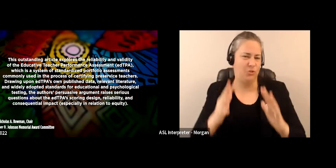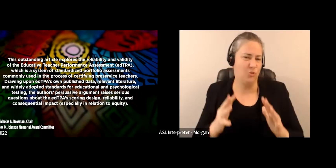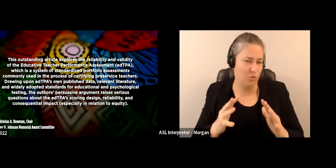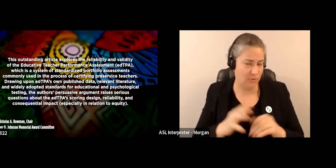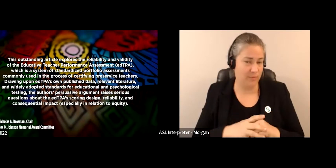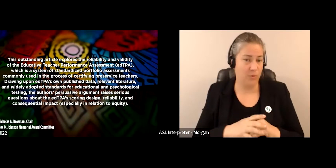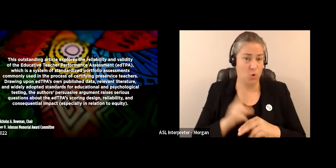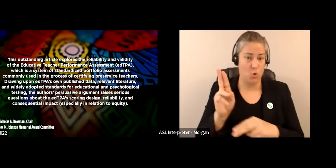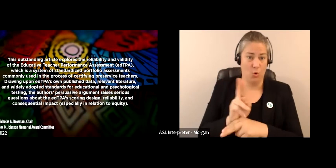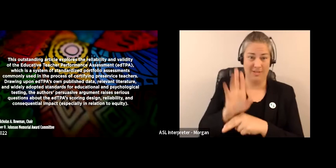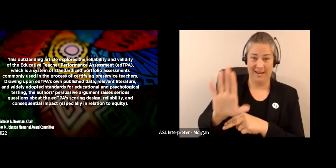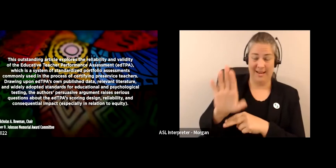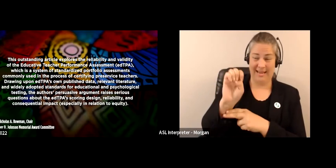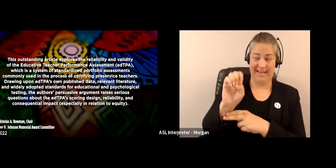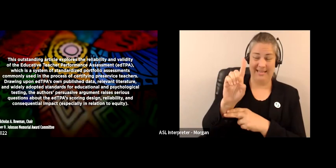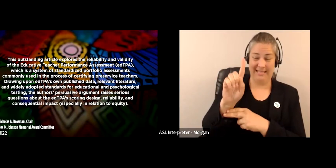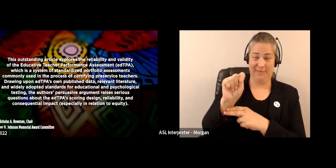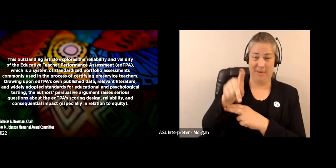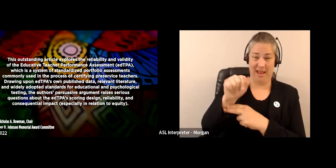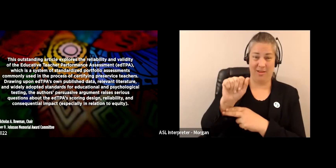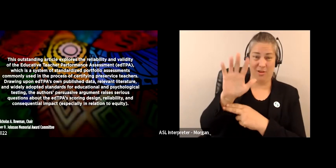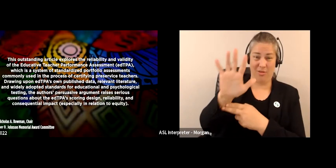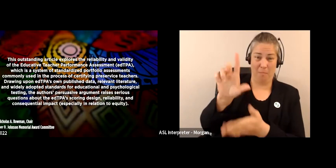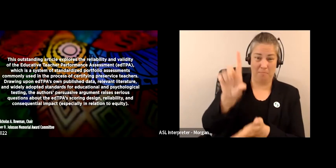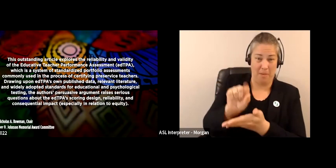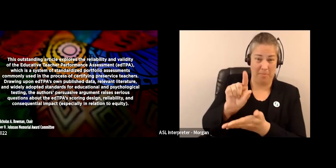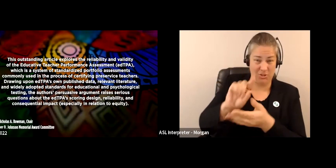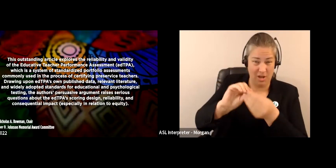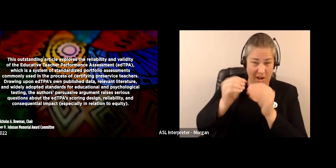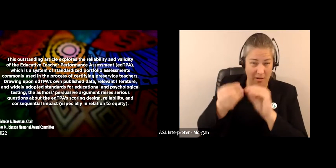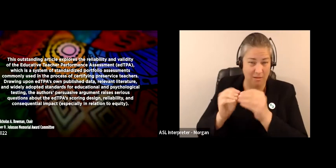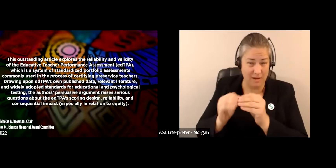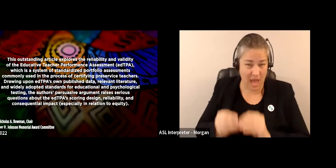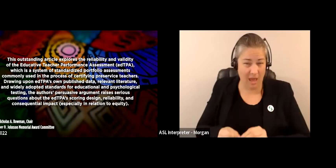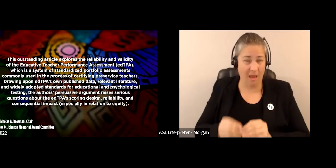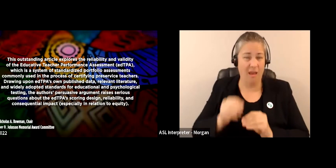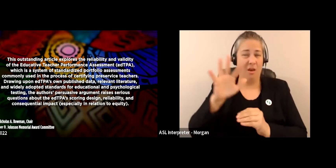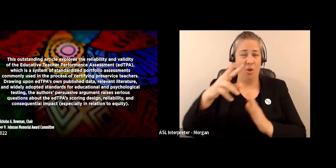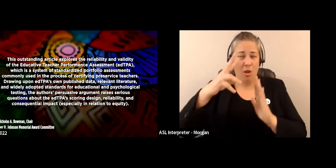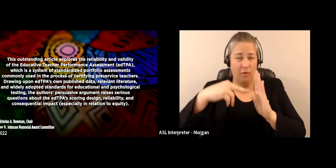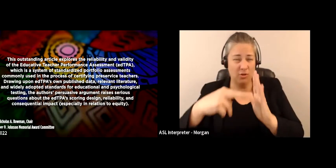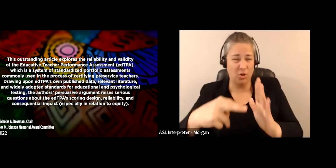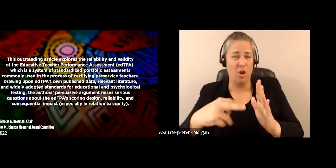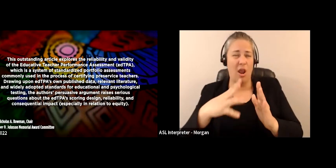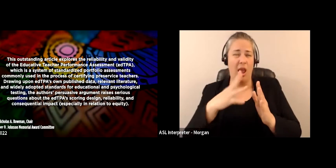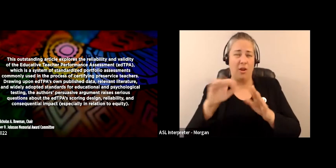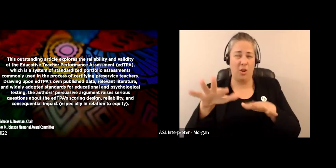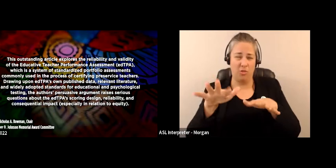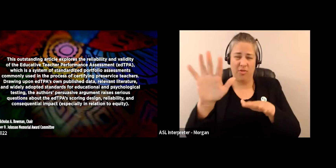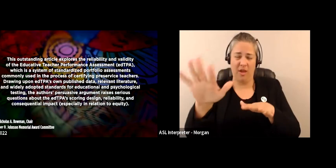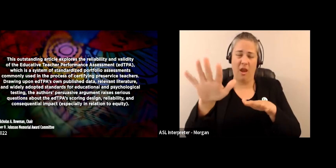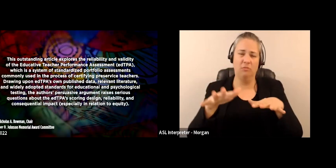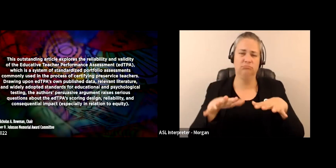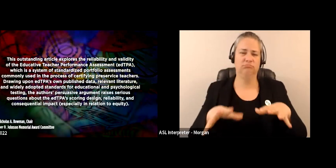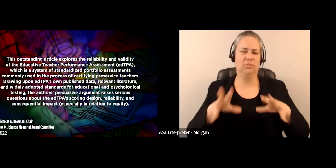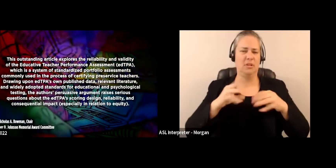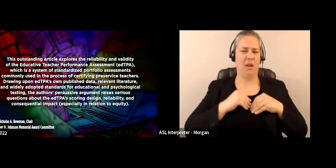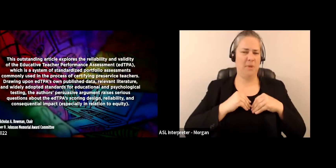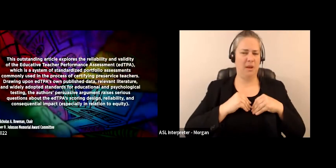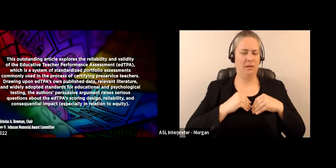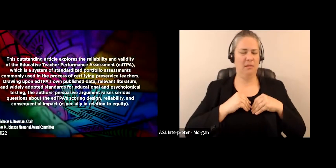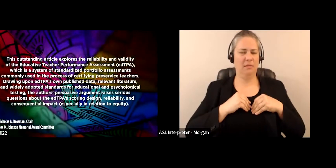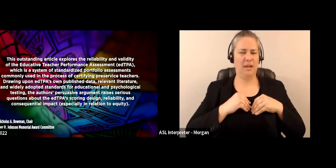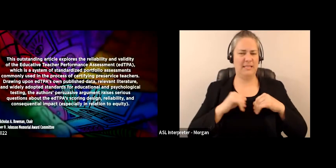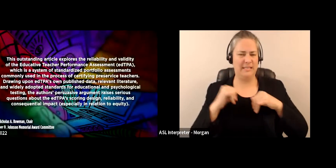upon EdTPA's own published data, relevant literature, and widely adopted standards for educational and psychological testing, the